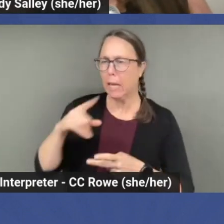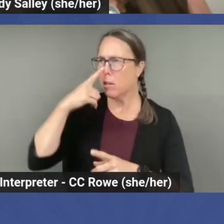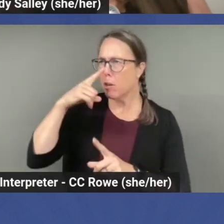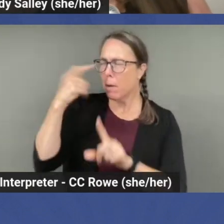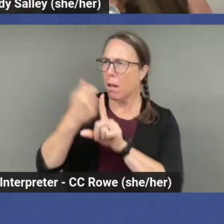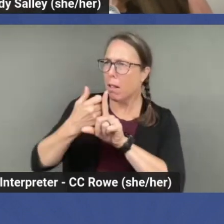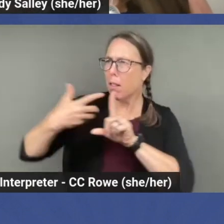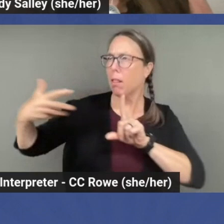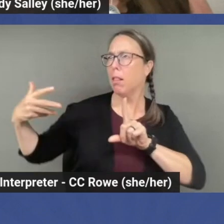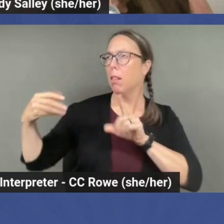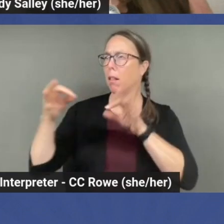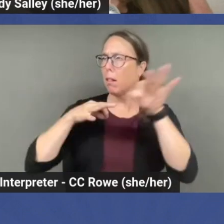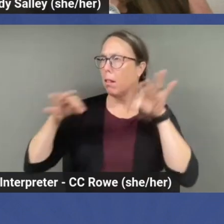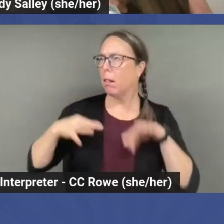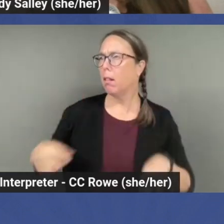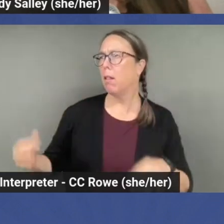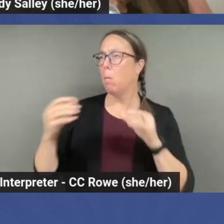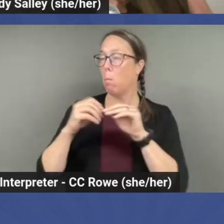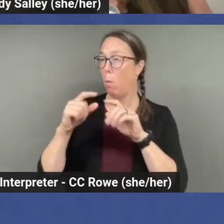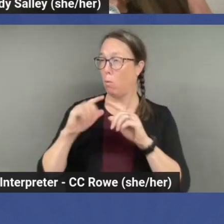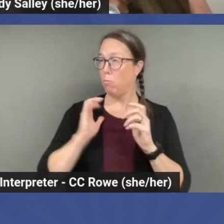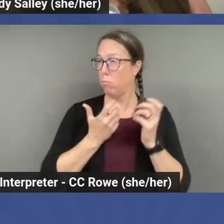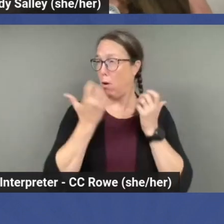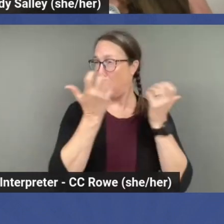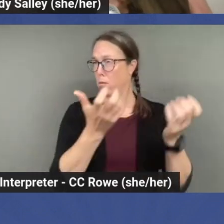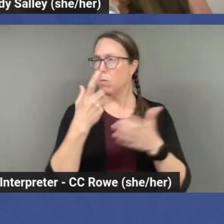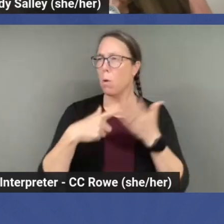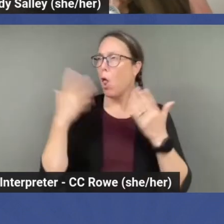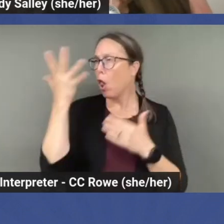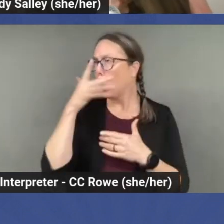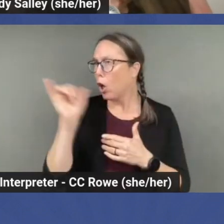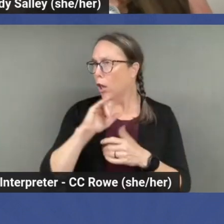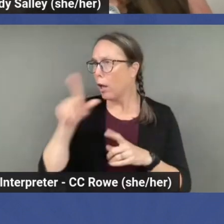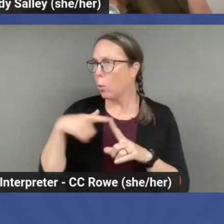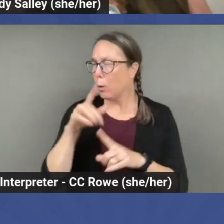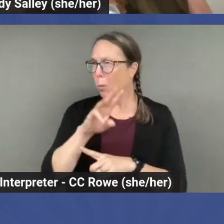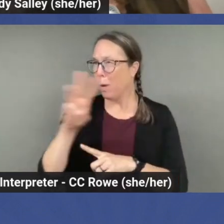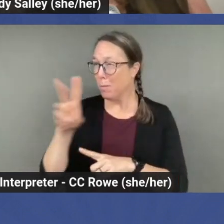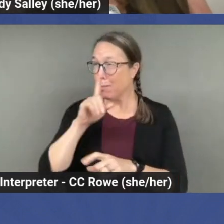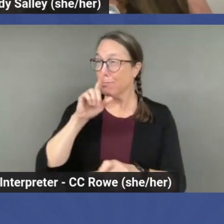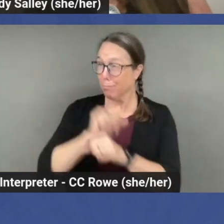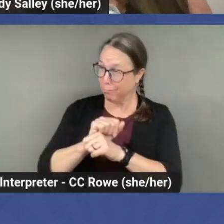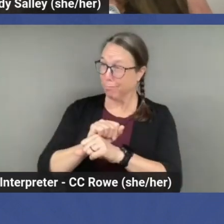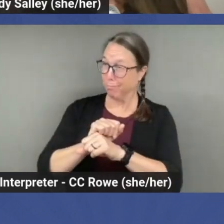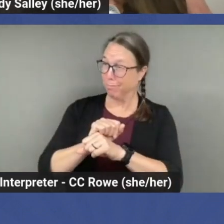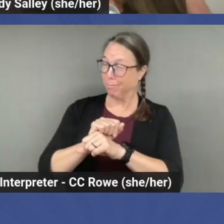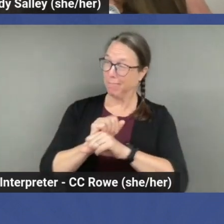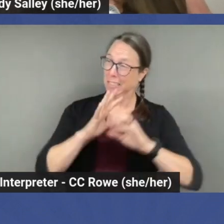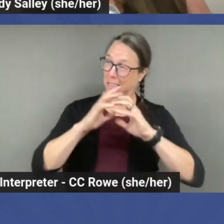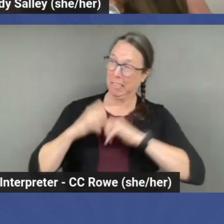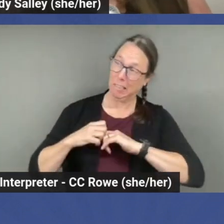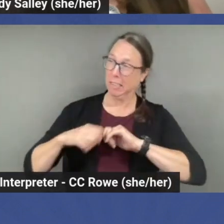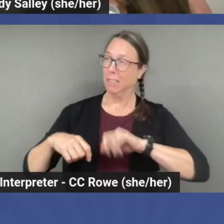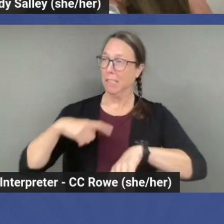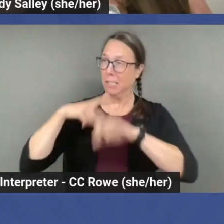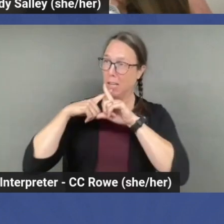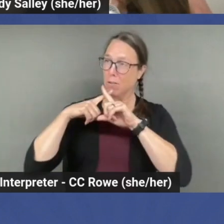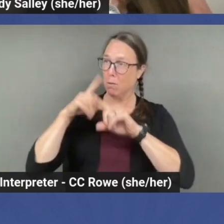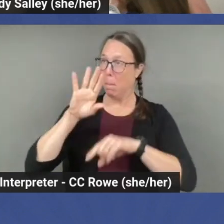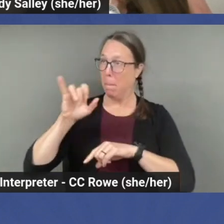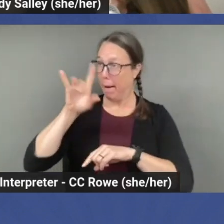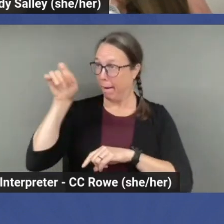explain a little bit to our audience, like what that looks like when a website is actually censored by the government in another country?